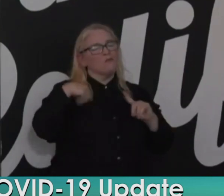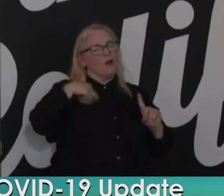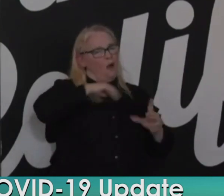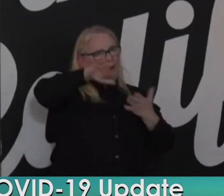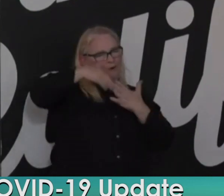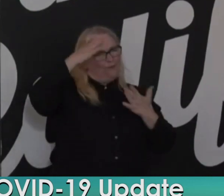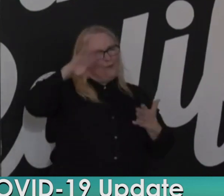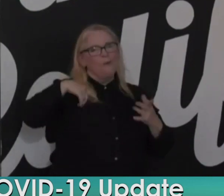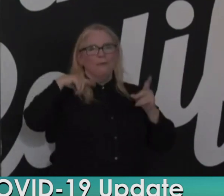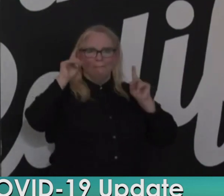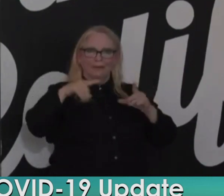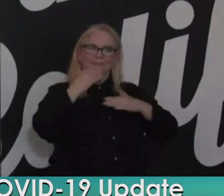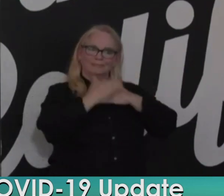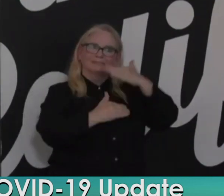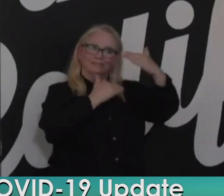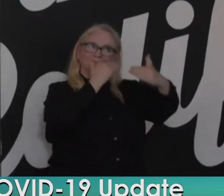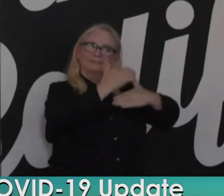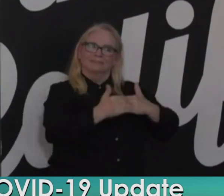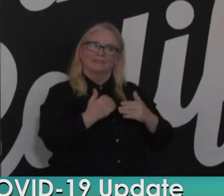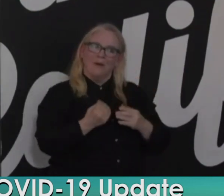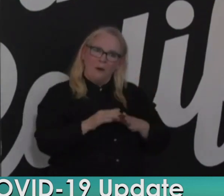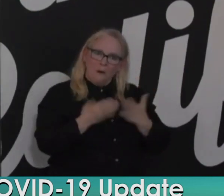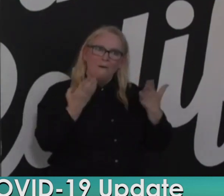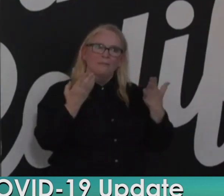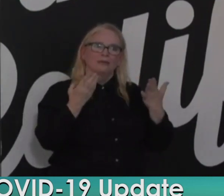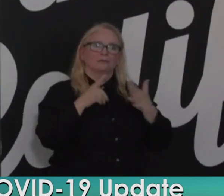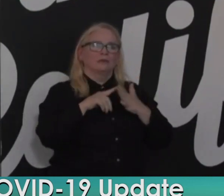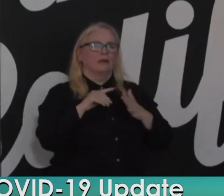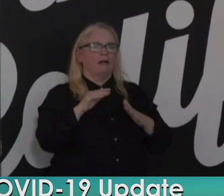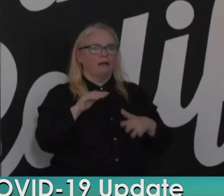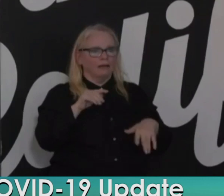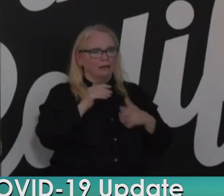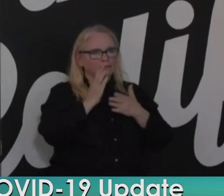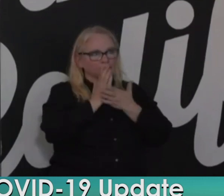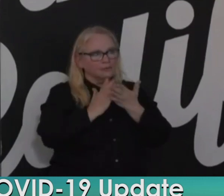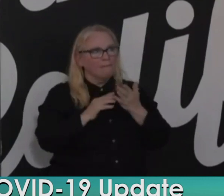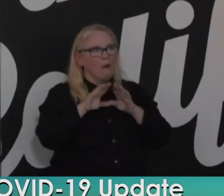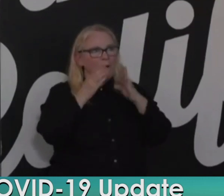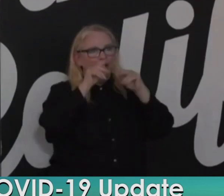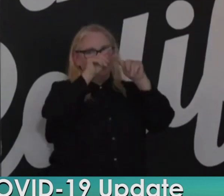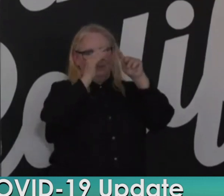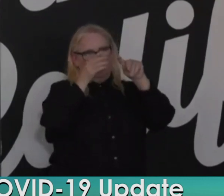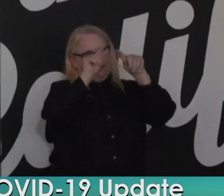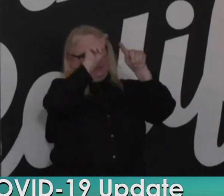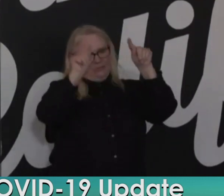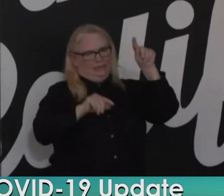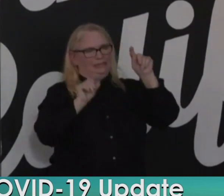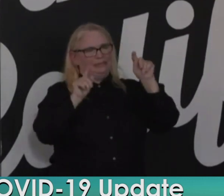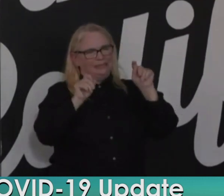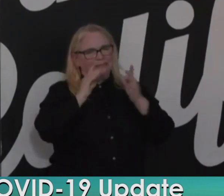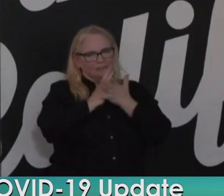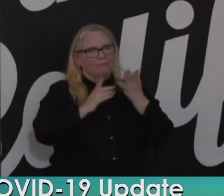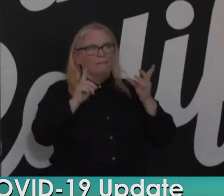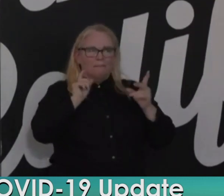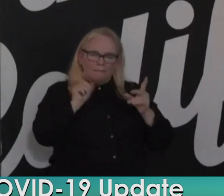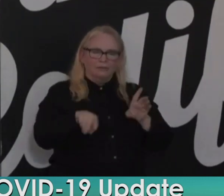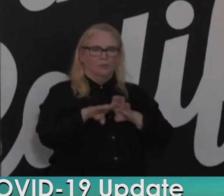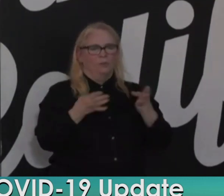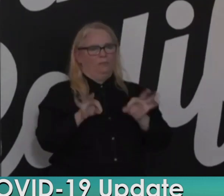state is absolutely crucial. Whatever may seem like a small